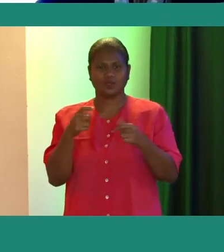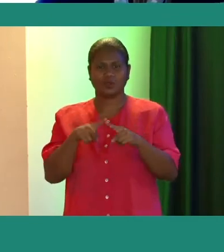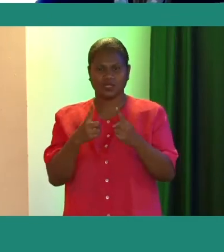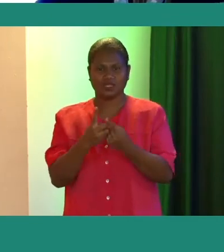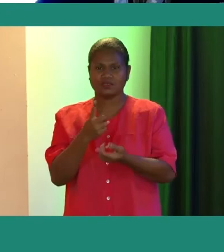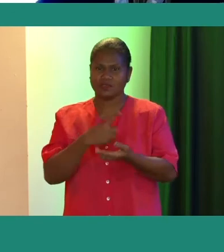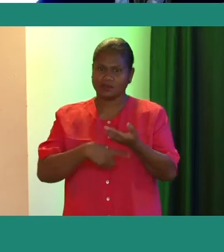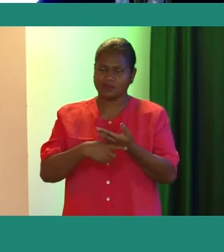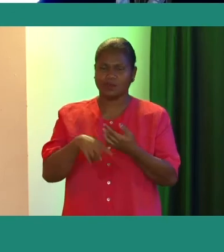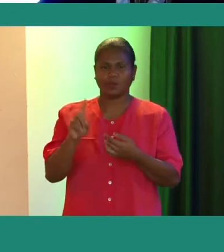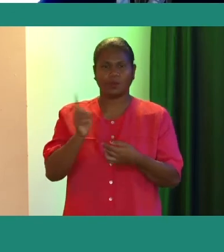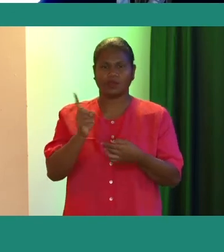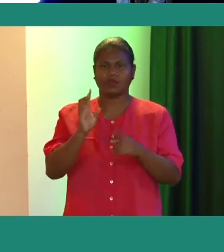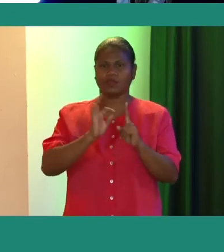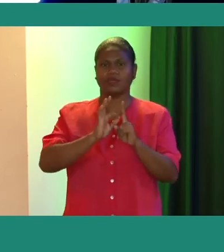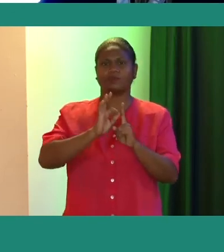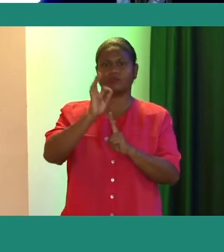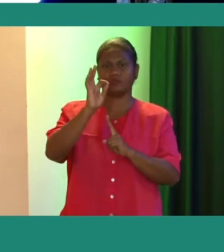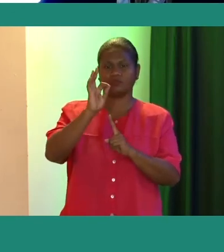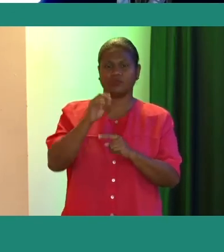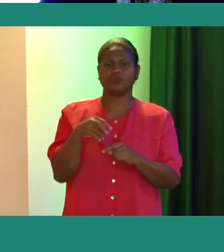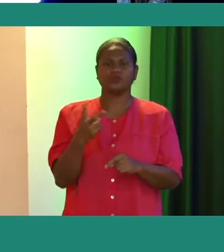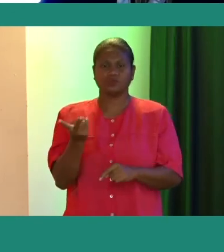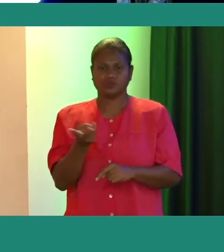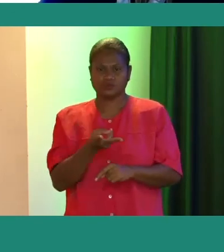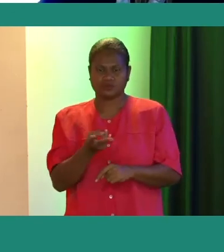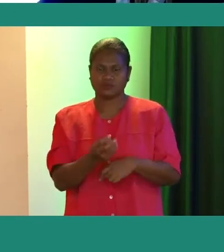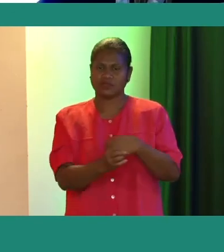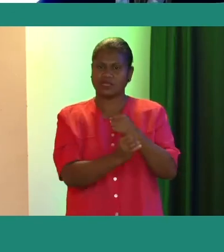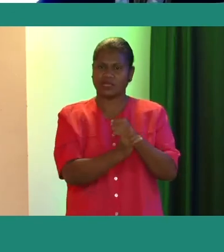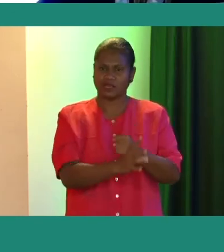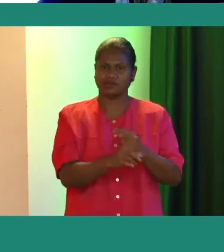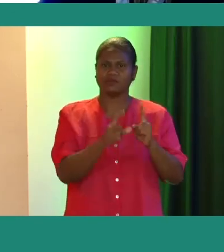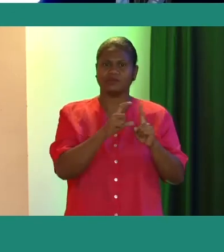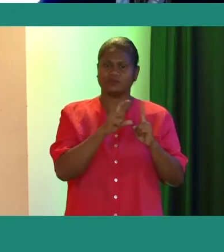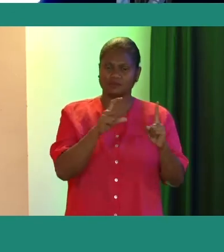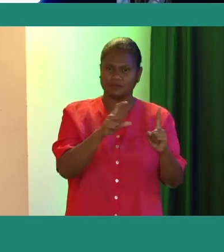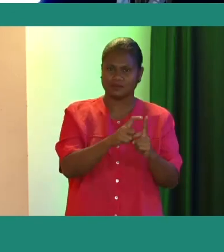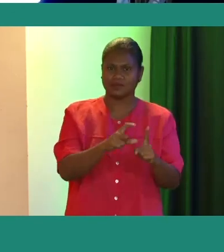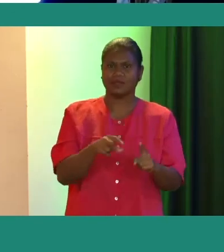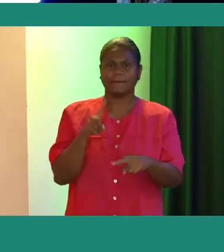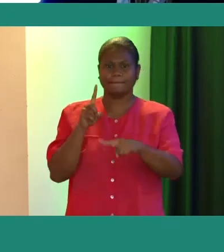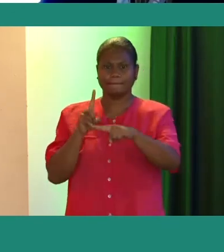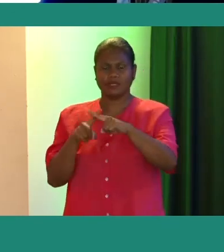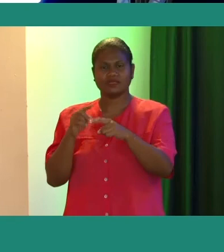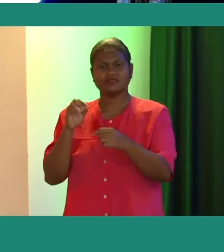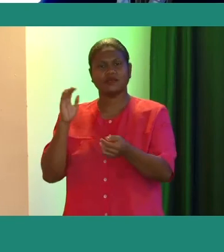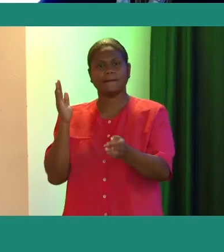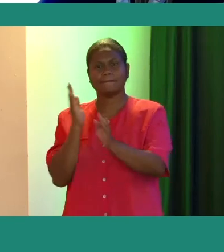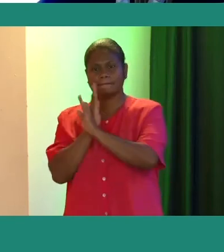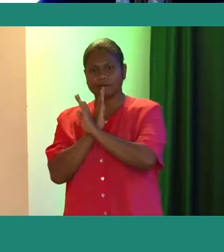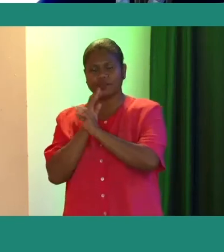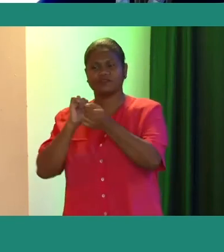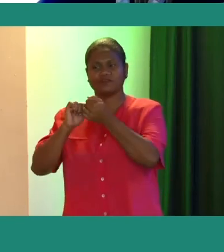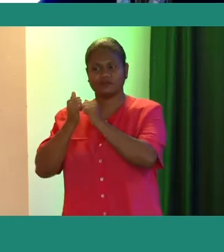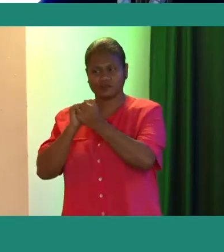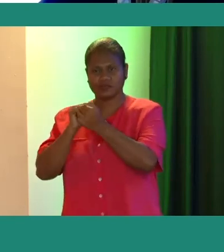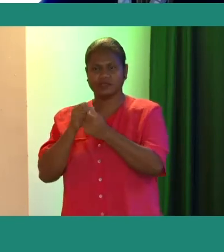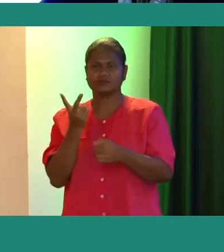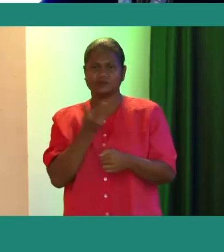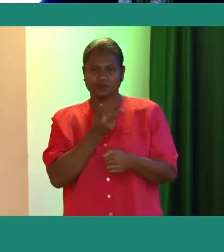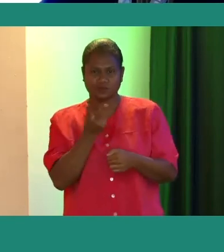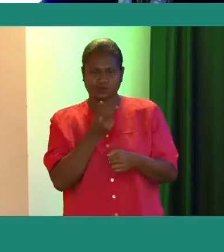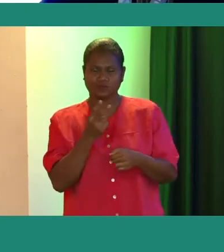together, both the public and private sector could share our learnings, and we could actually make more success and